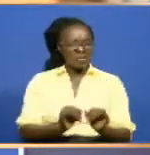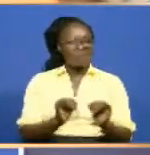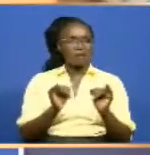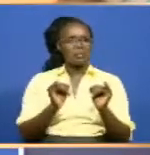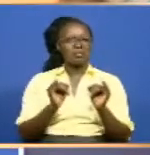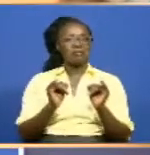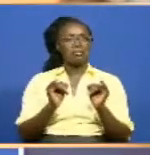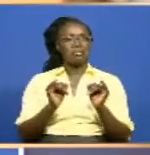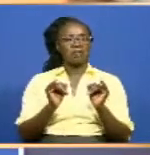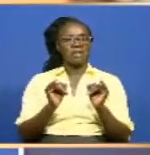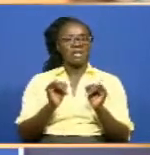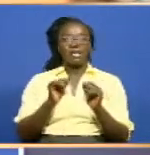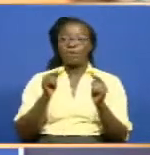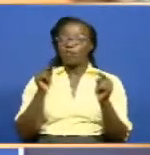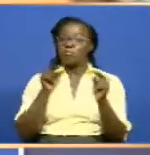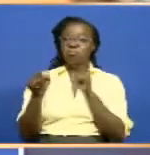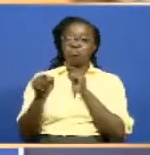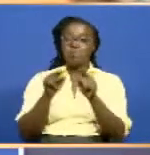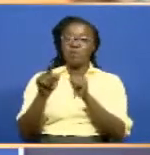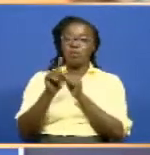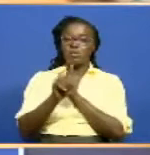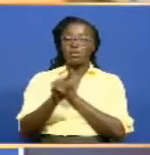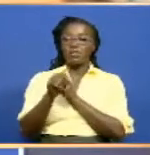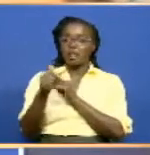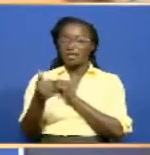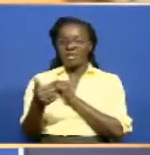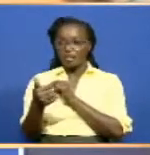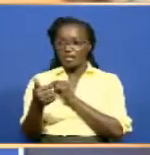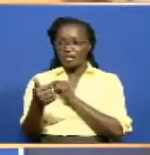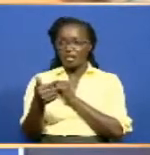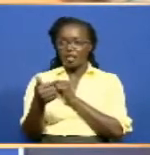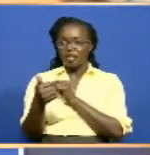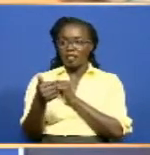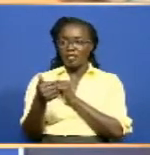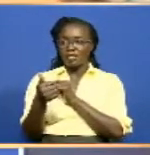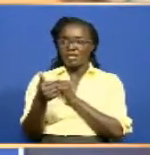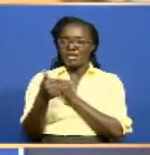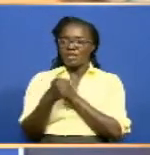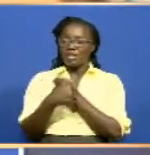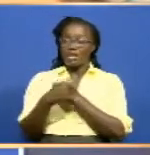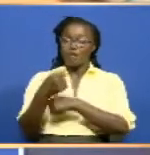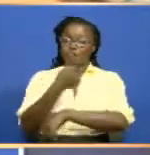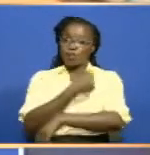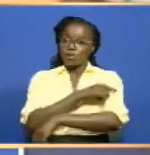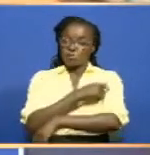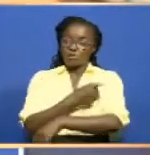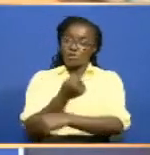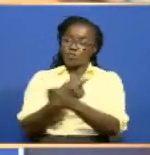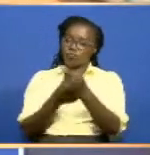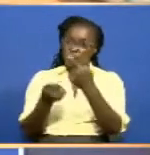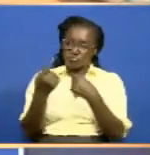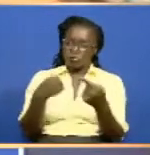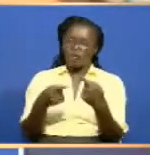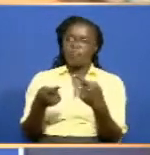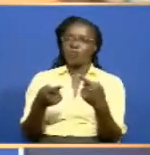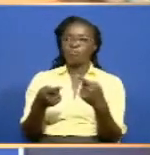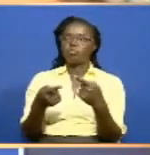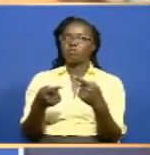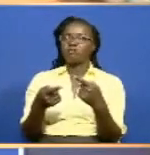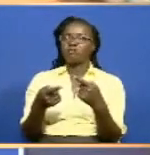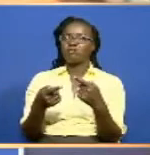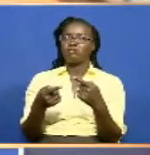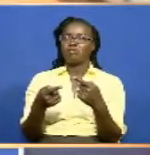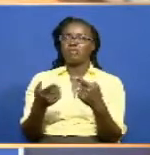and blaming each other, and by the time they come to the hospital, they come when they are